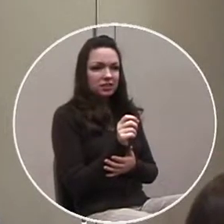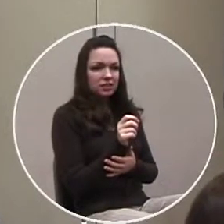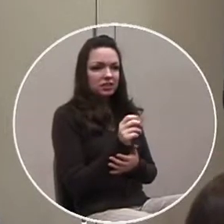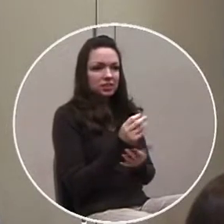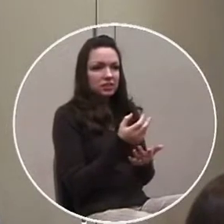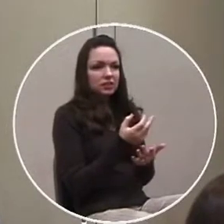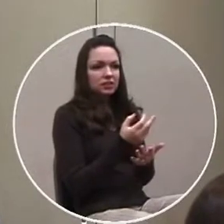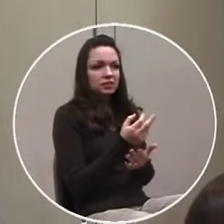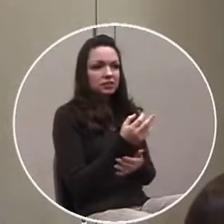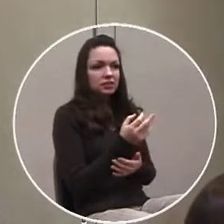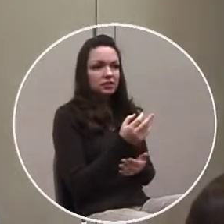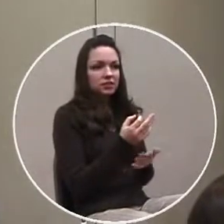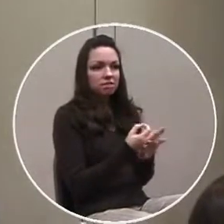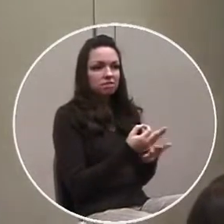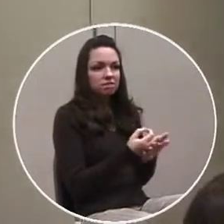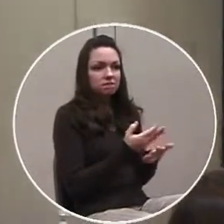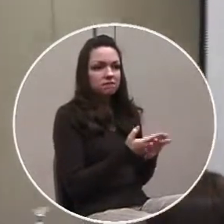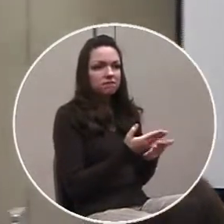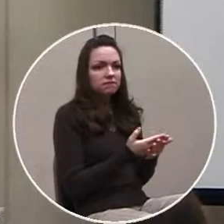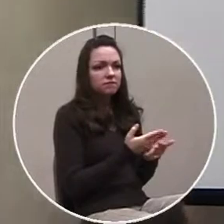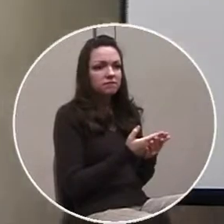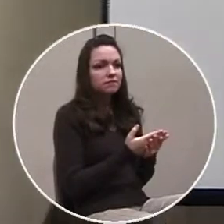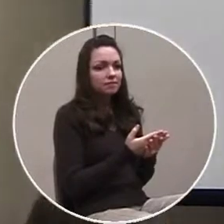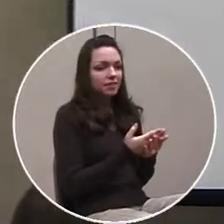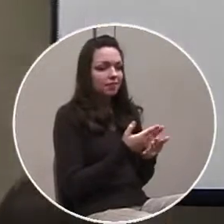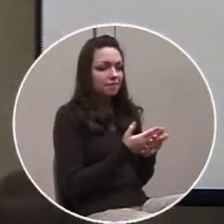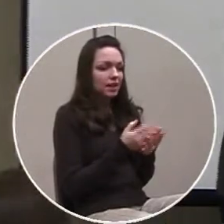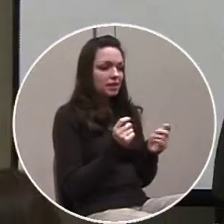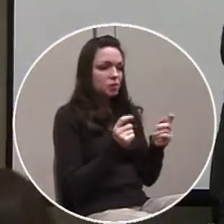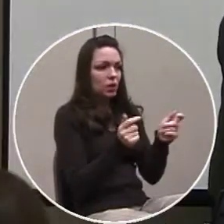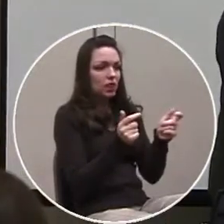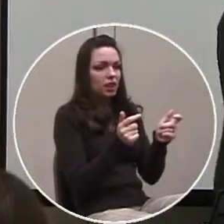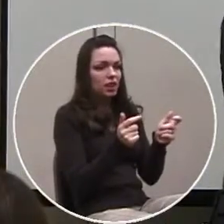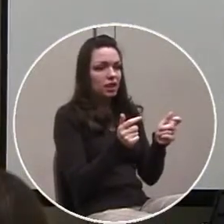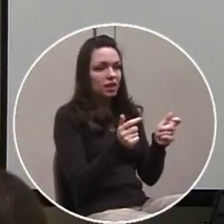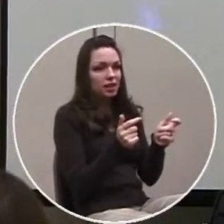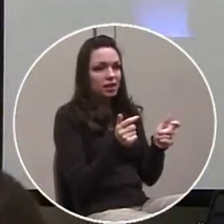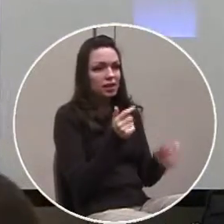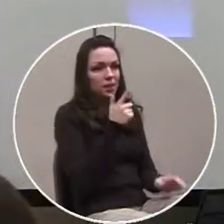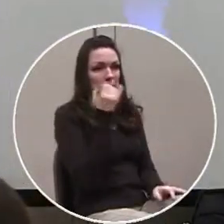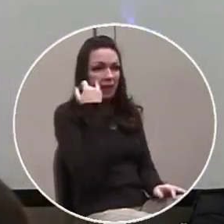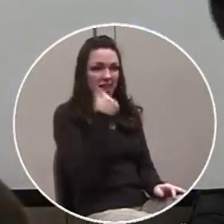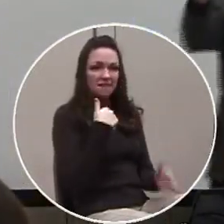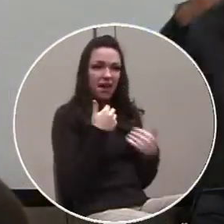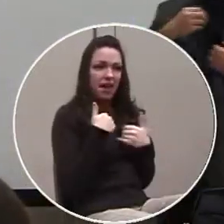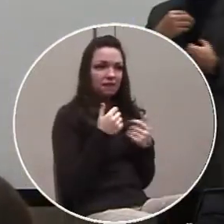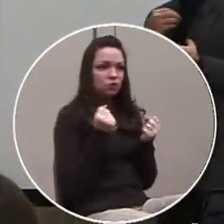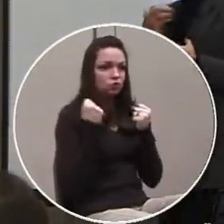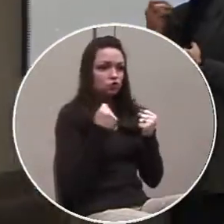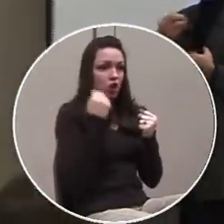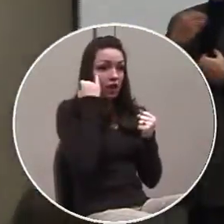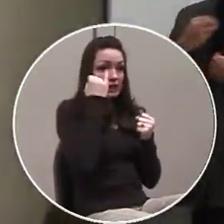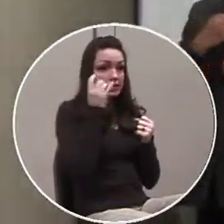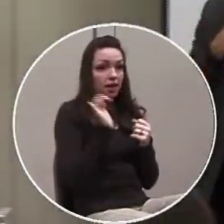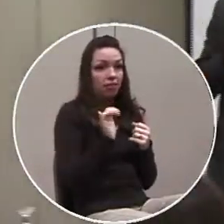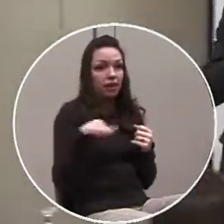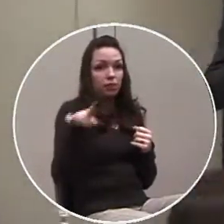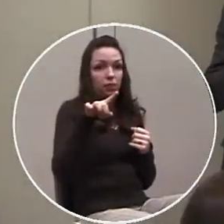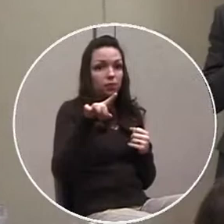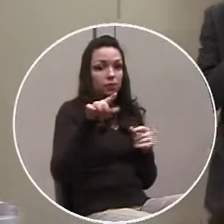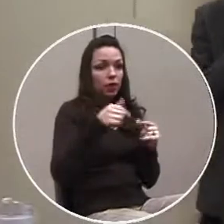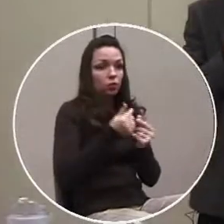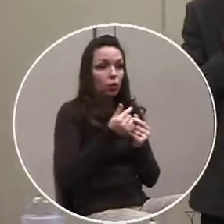process, is because if I have a pretty strong idea, like these folks did, if I have a pretty